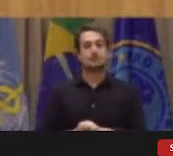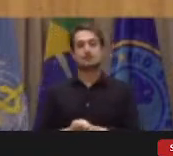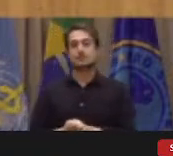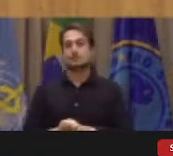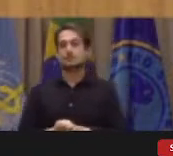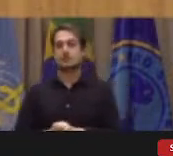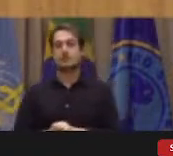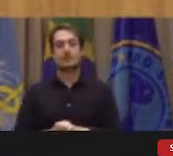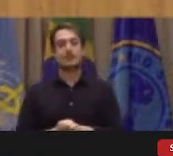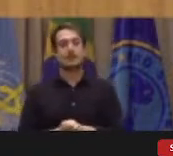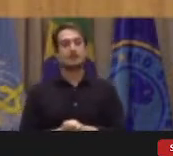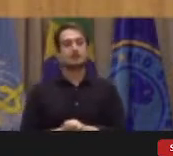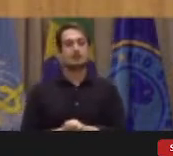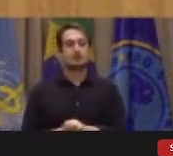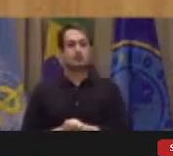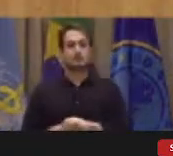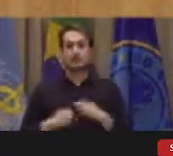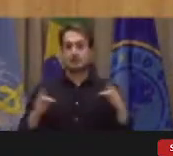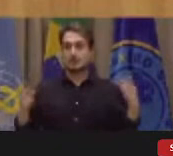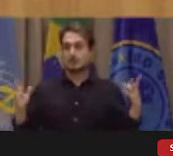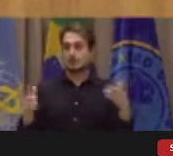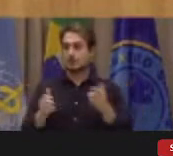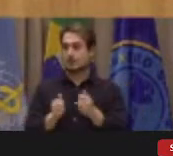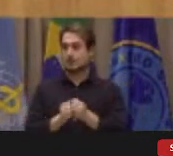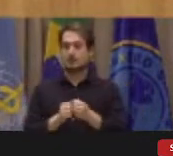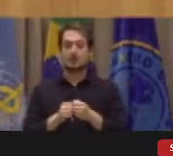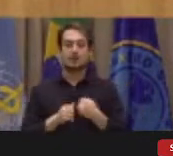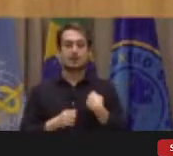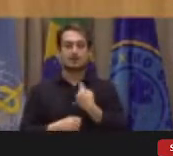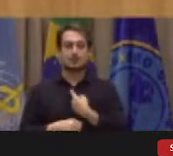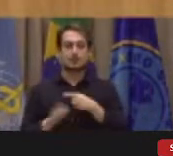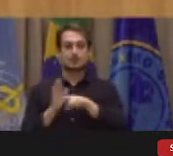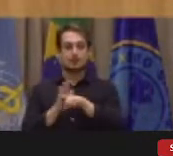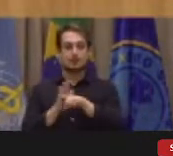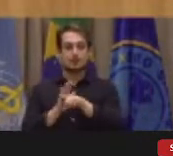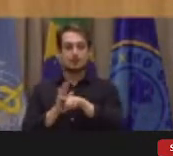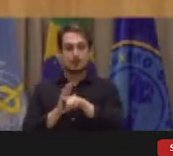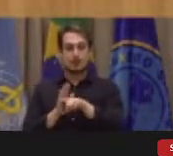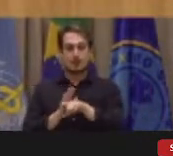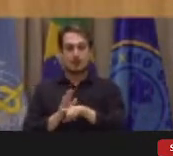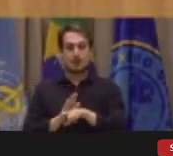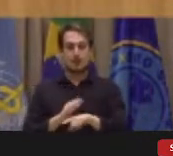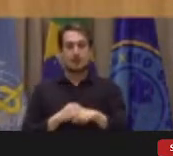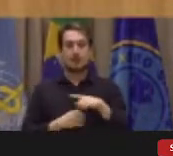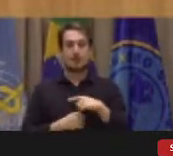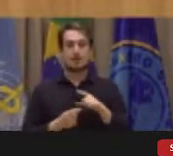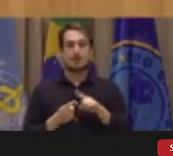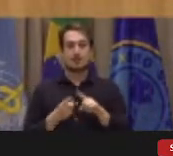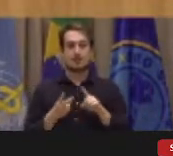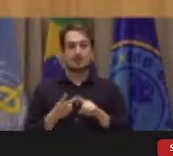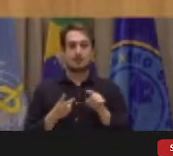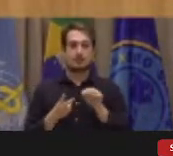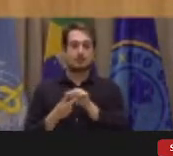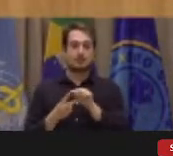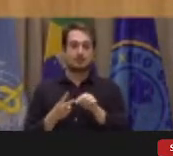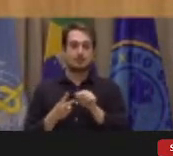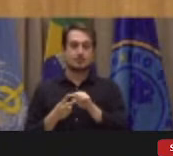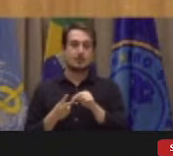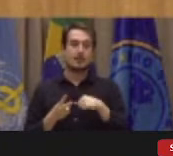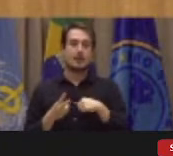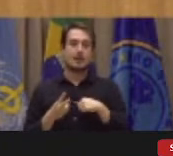them conducting, and of course all the other researchers, and without Fernando,